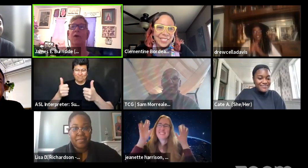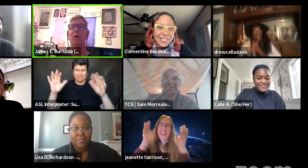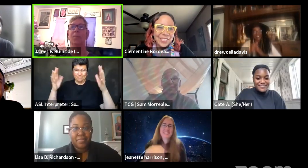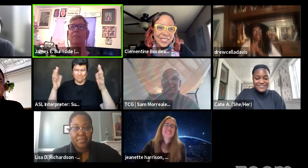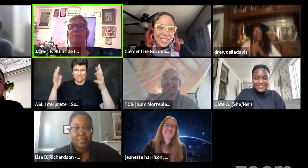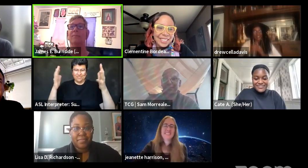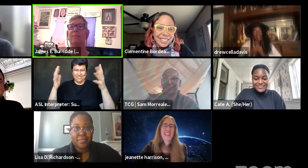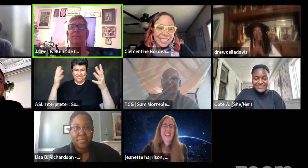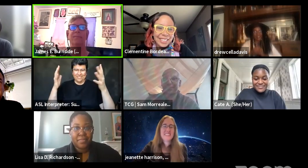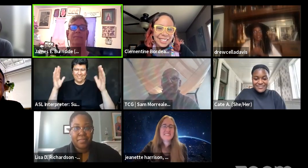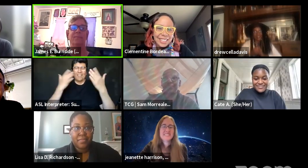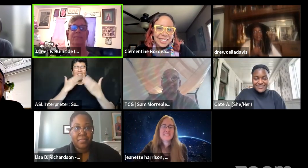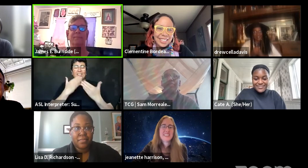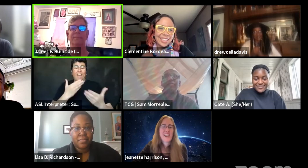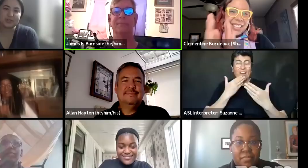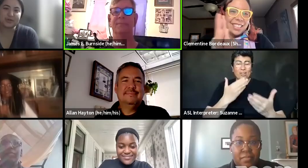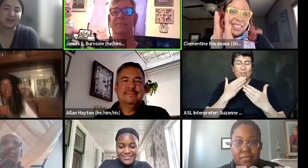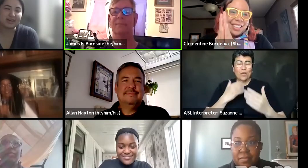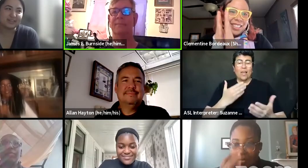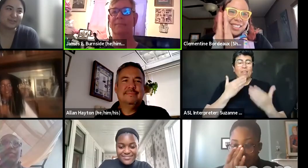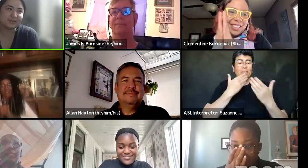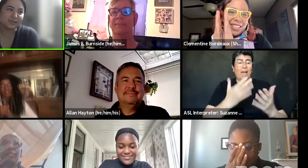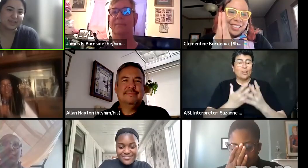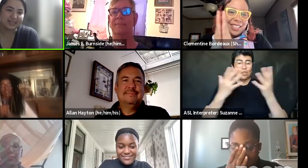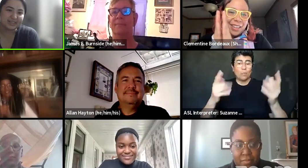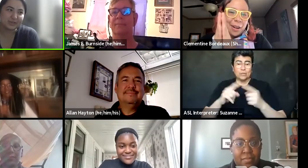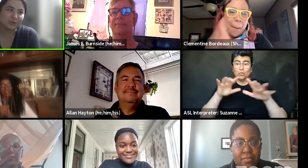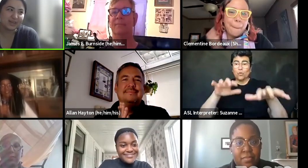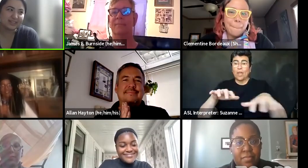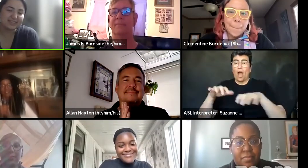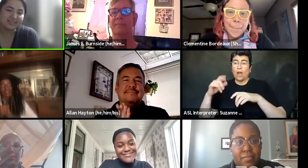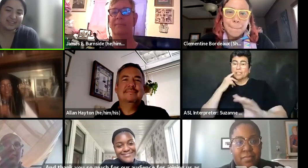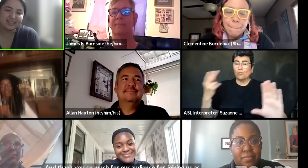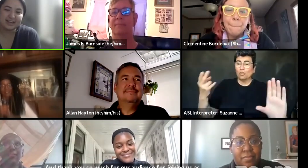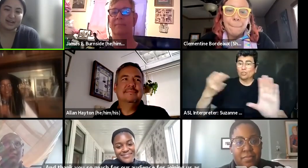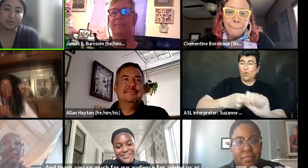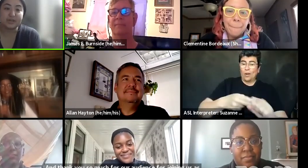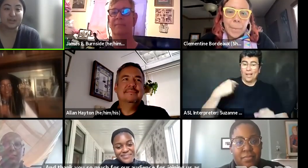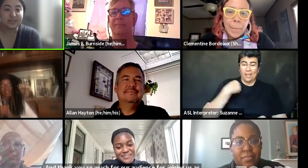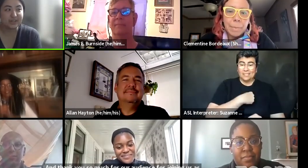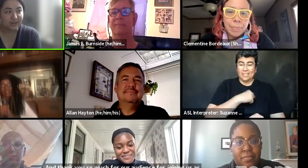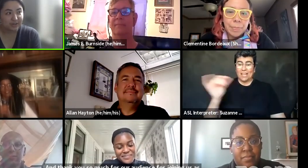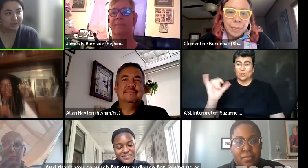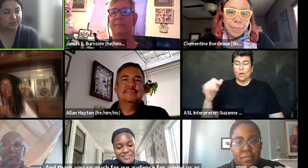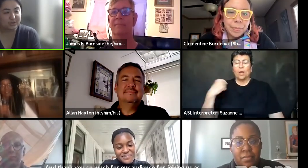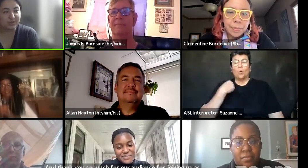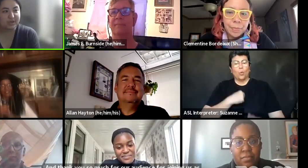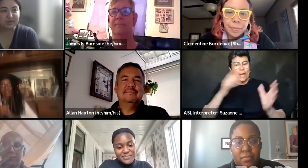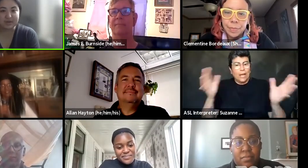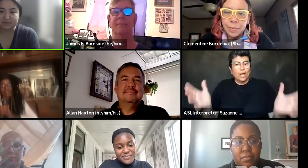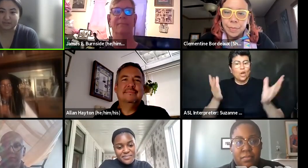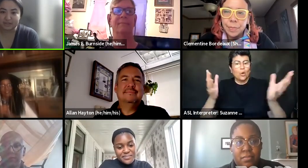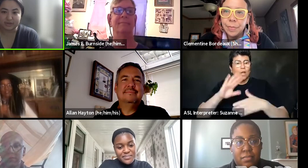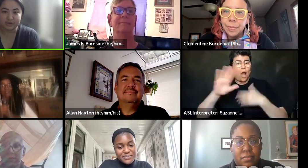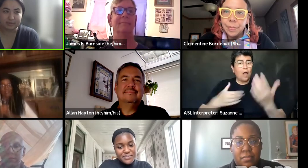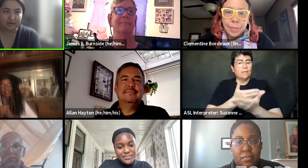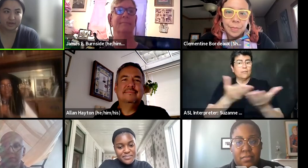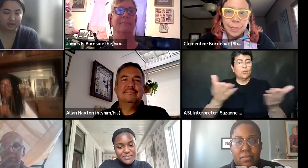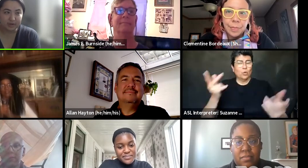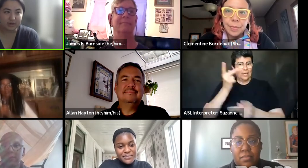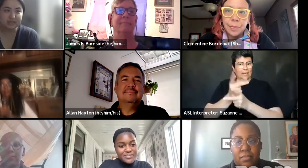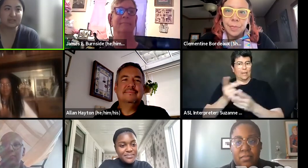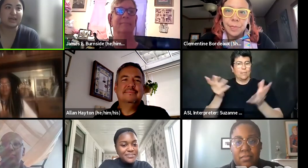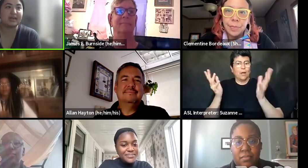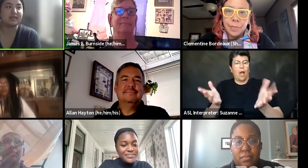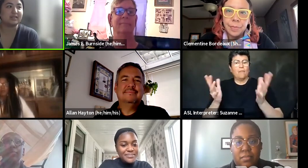Thank you. And thank you so much to our audience for joining us as well. We encourage all of you to keep the conversation going on